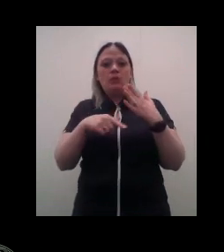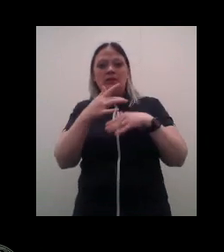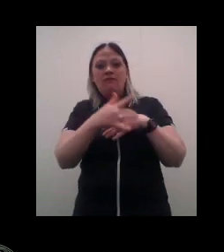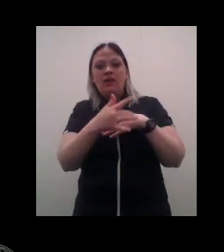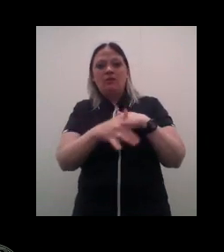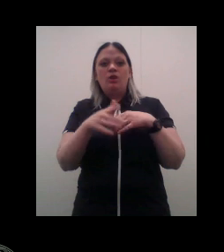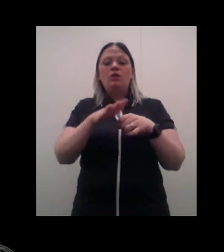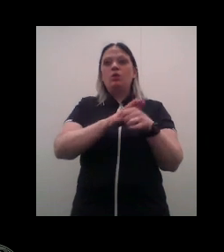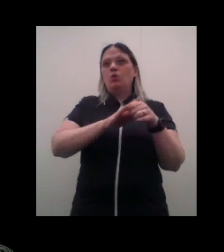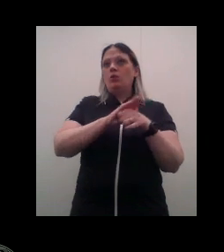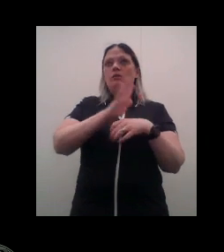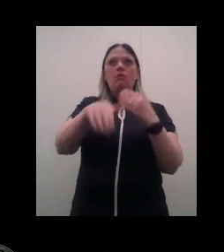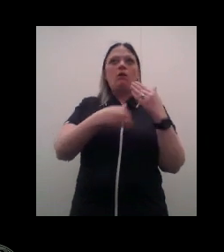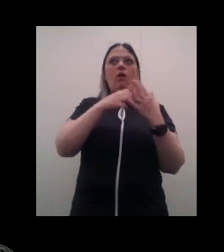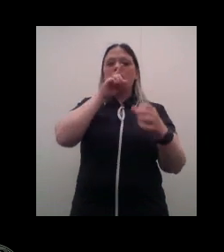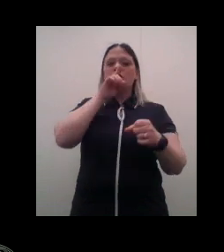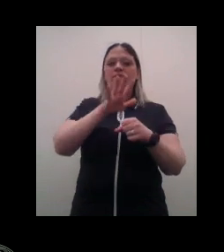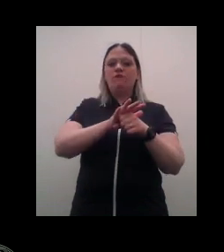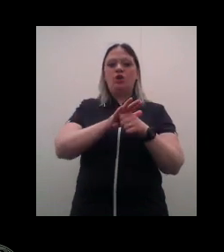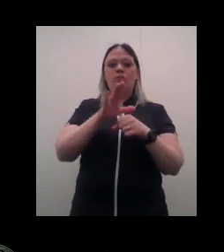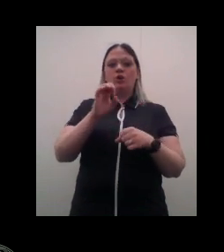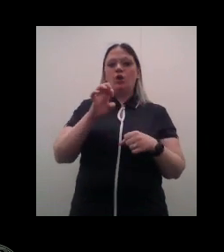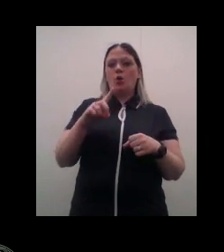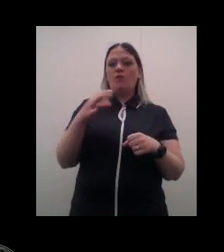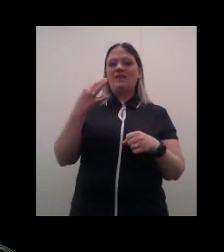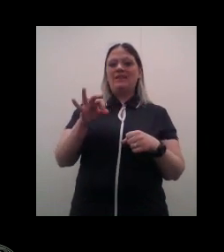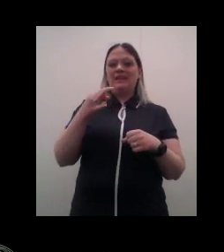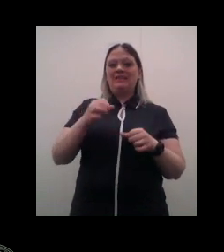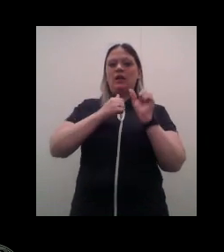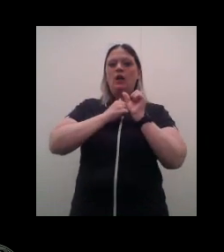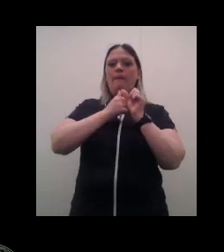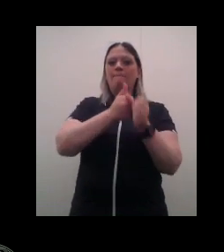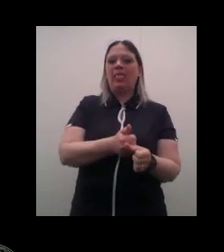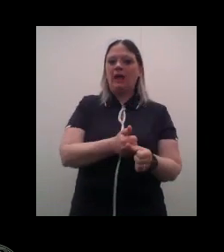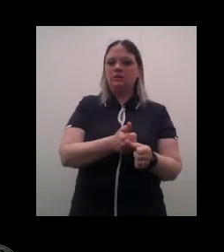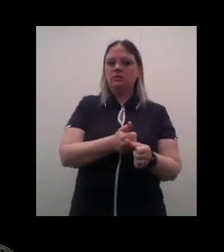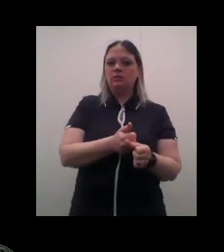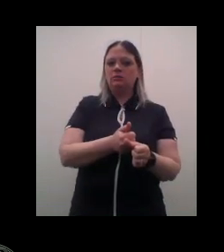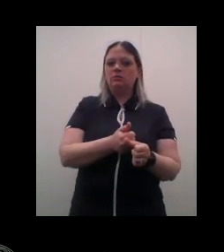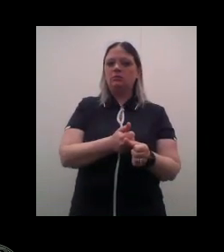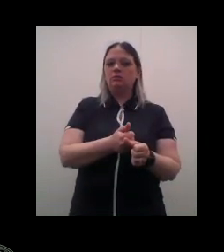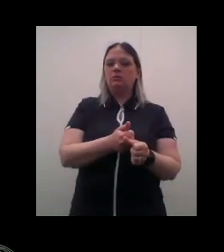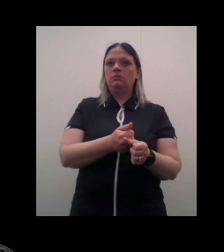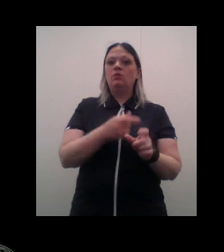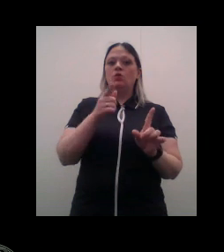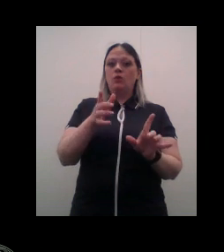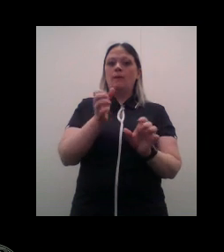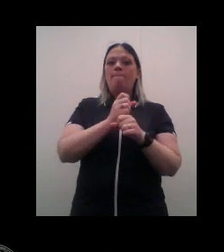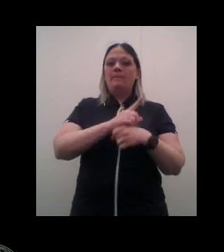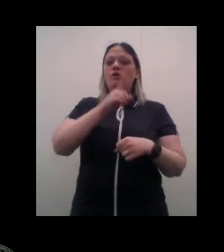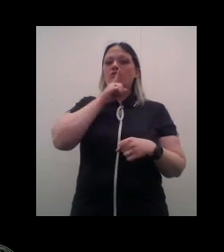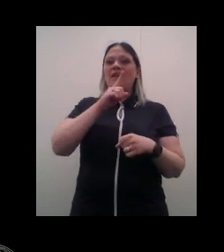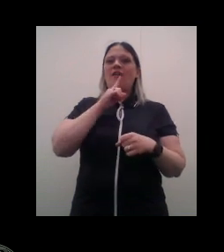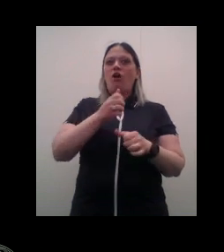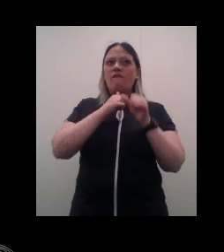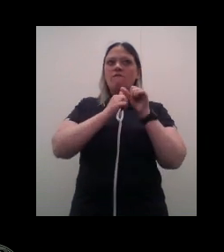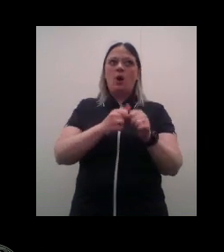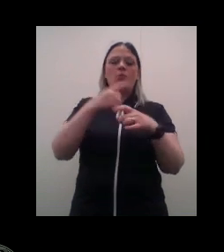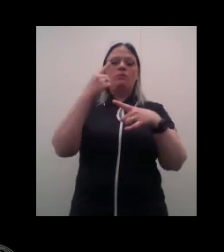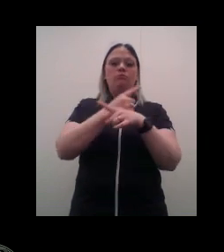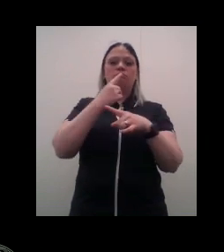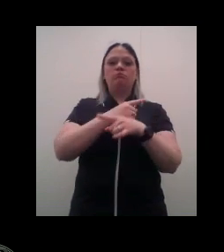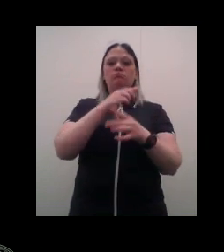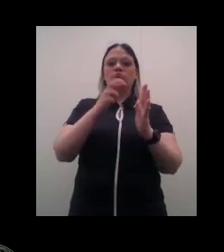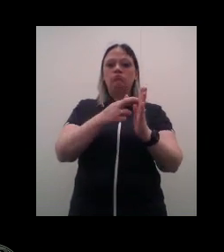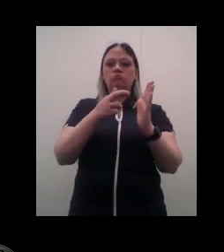these locations have all been confirmed as being COVID-19 compliant. So you can be assured that they're following proper guidelines with regards to safety